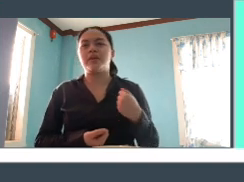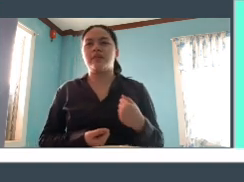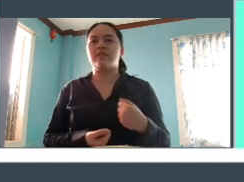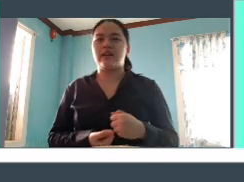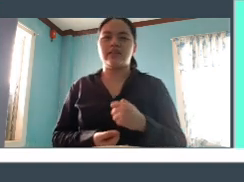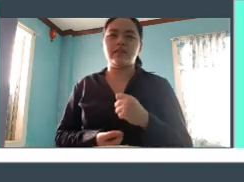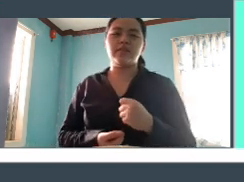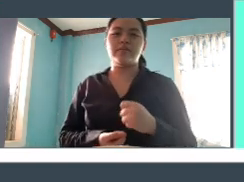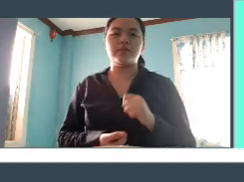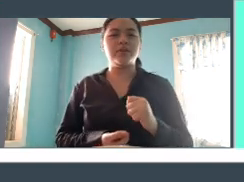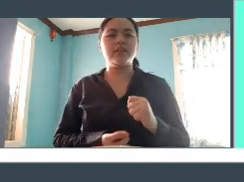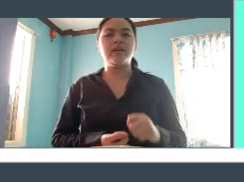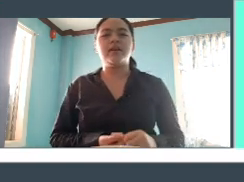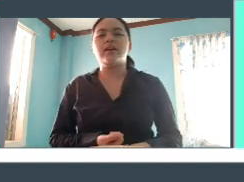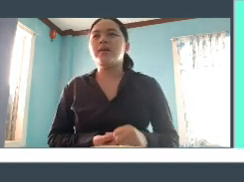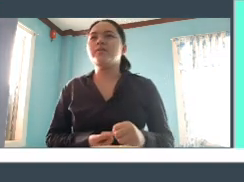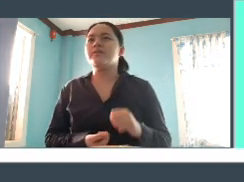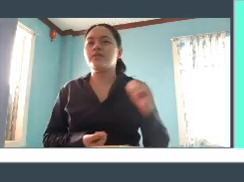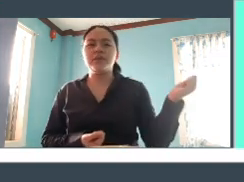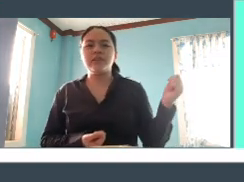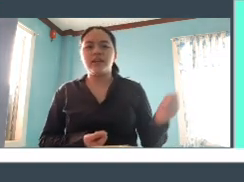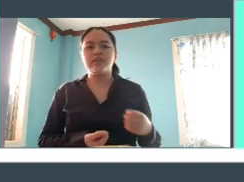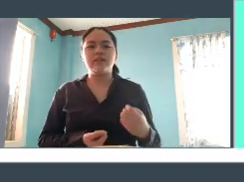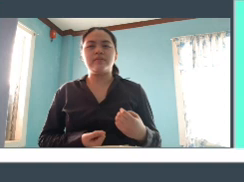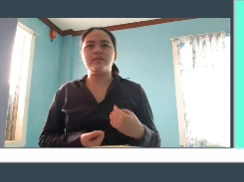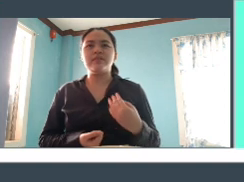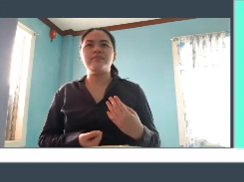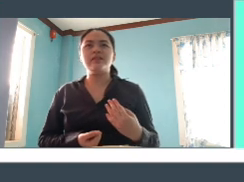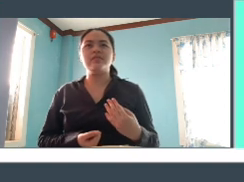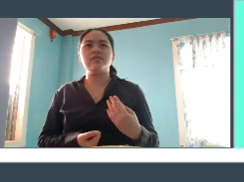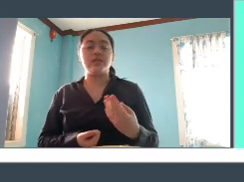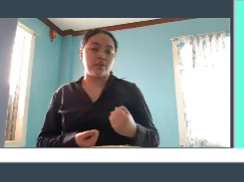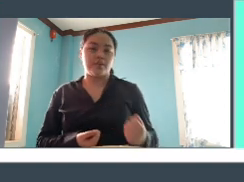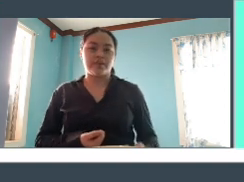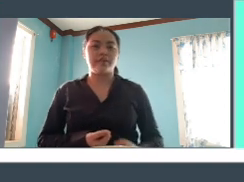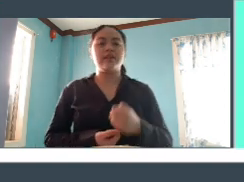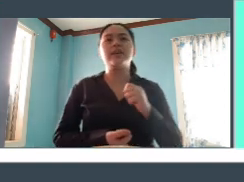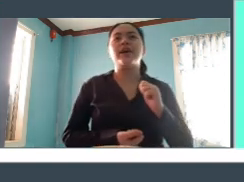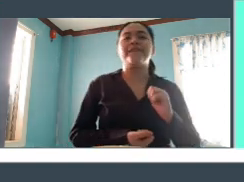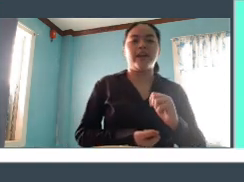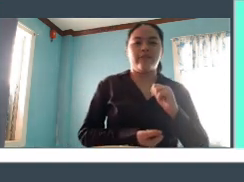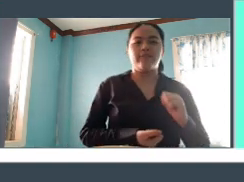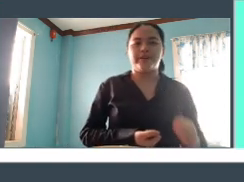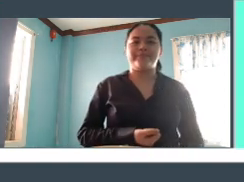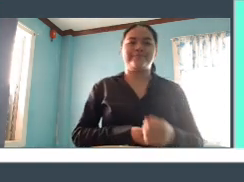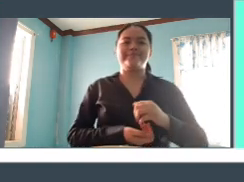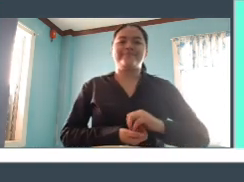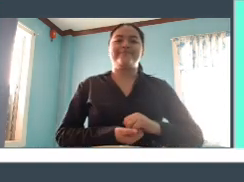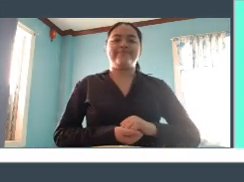example, mango as sour or sweet, apple for sweet, and guava for sometimes sourly